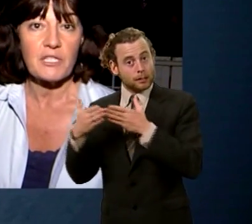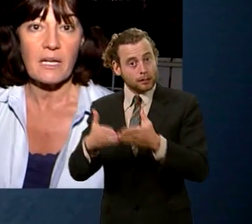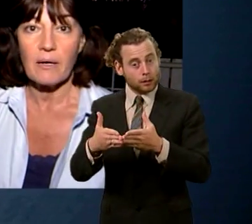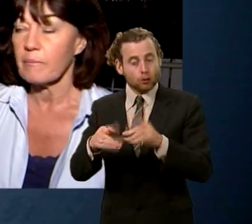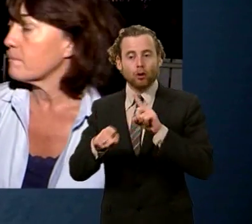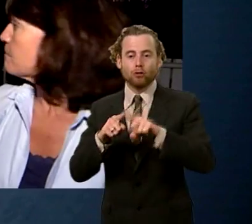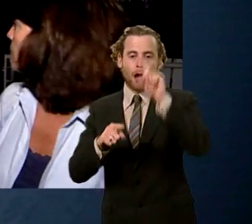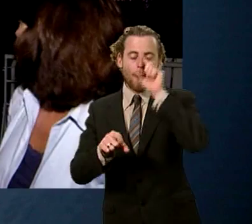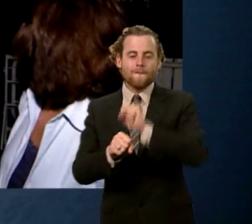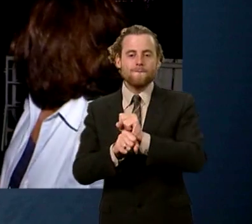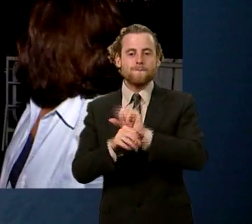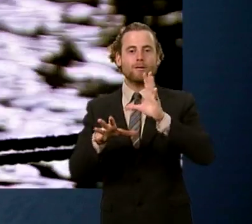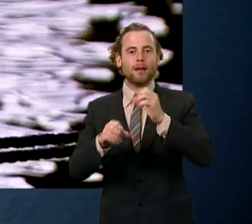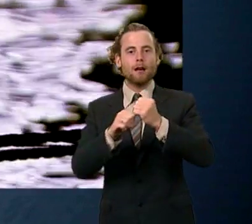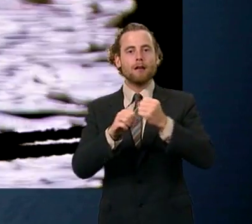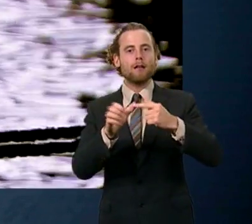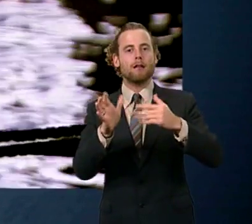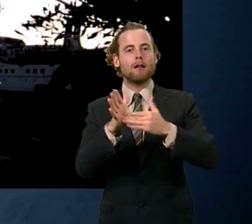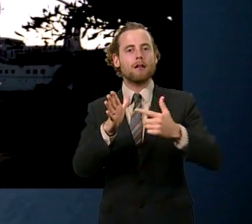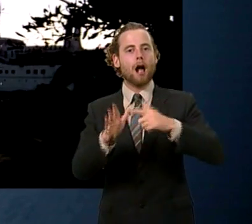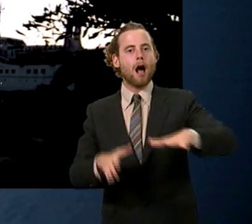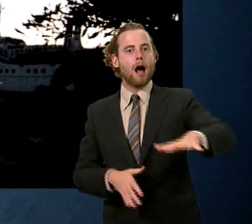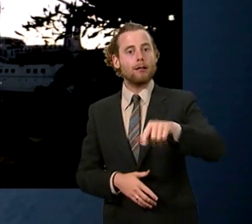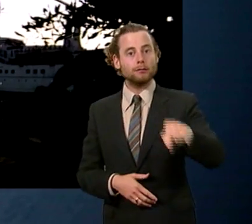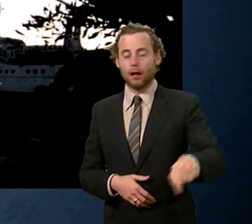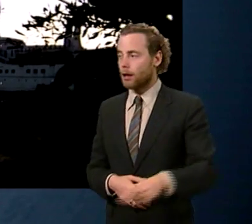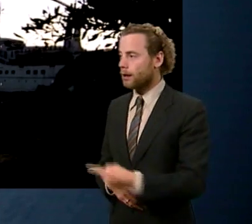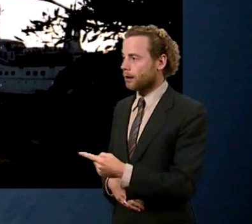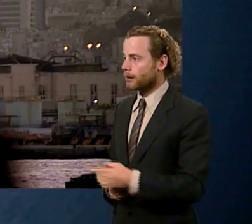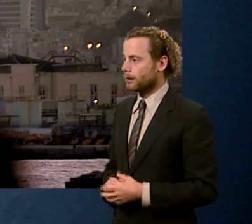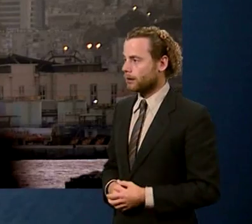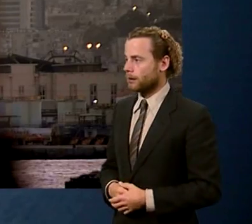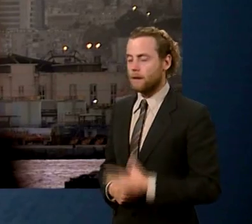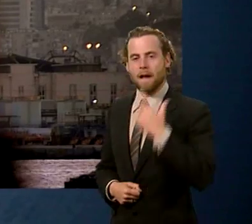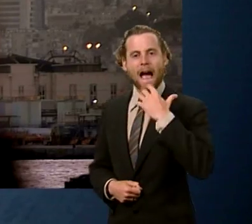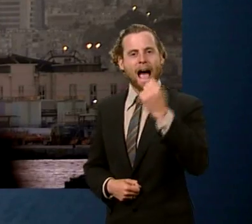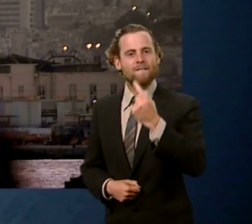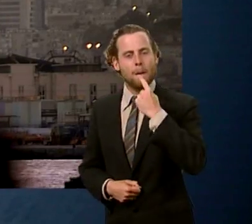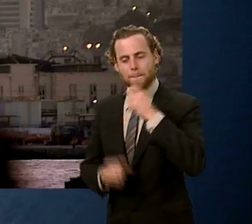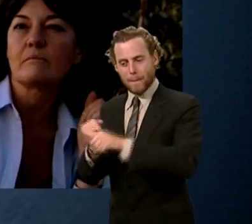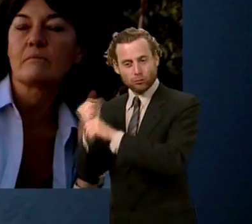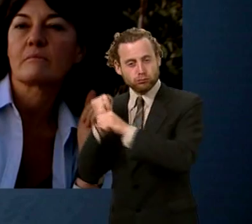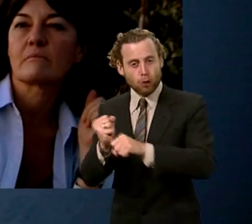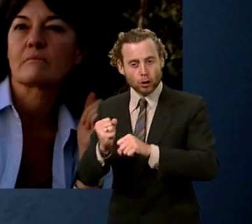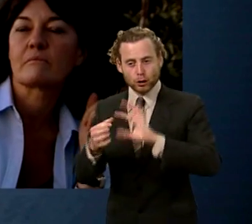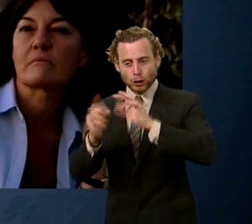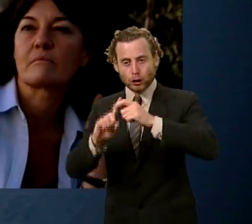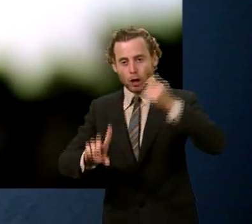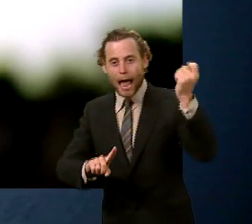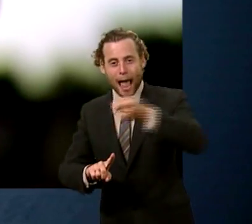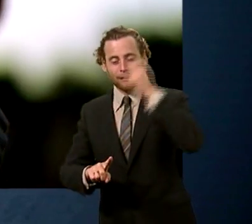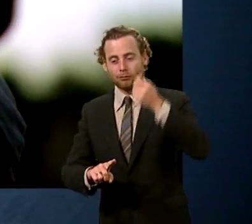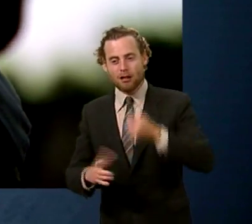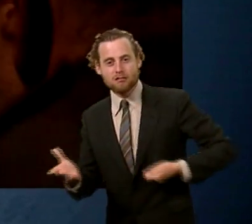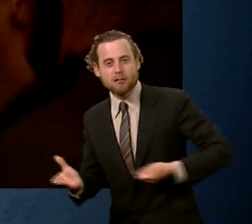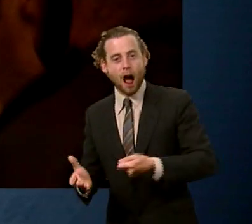Gaza Flotilla? They carried metal rods, and they carried chainsaws and knives and axes, and they used